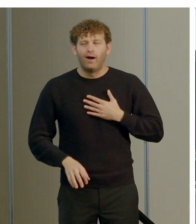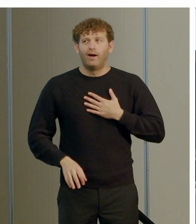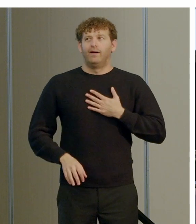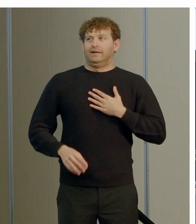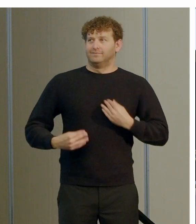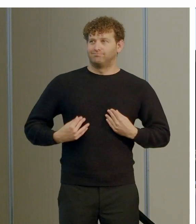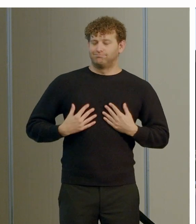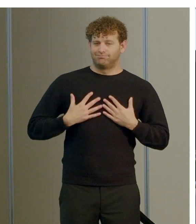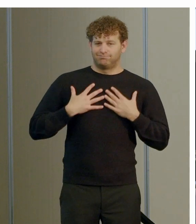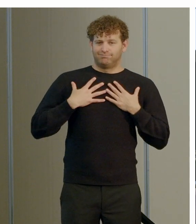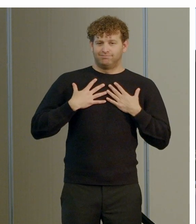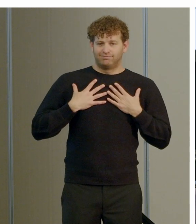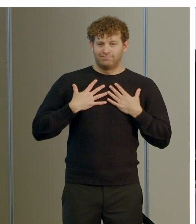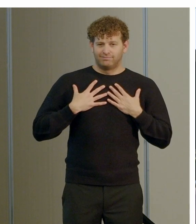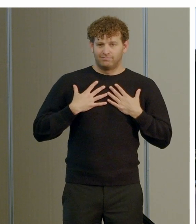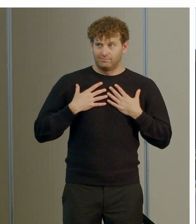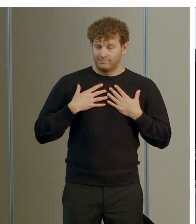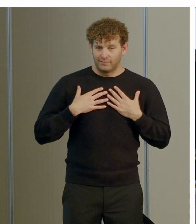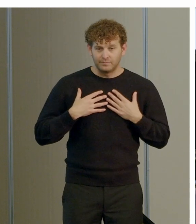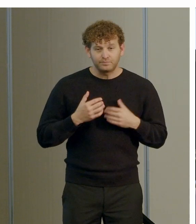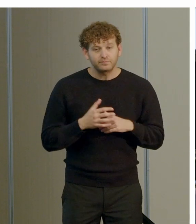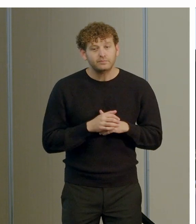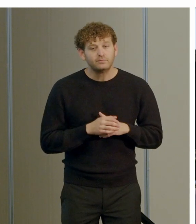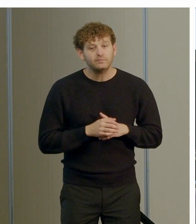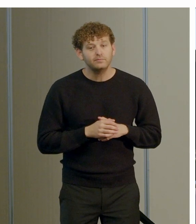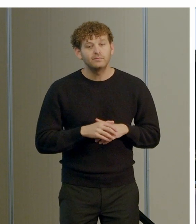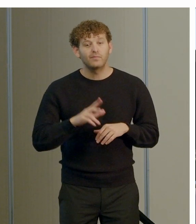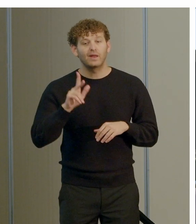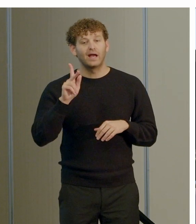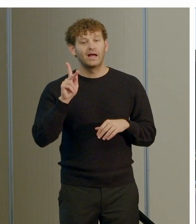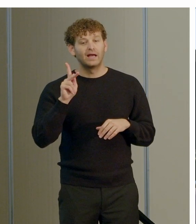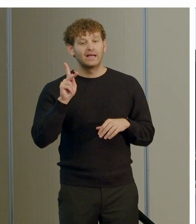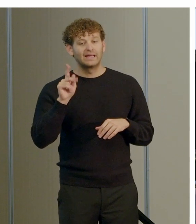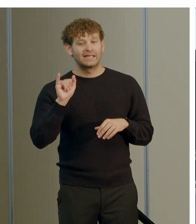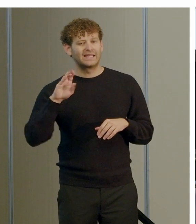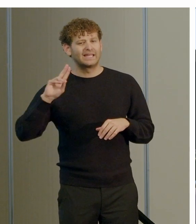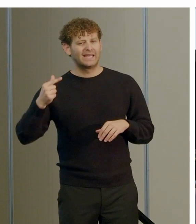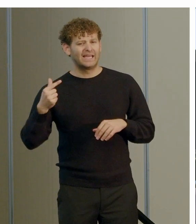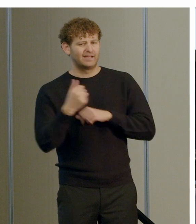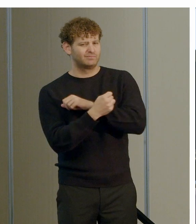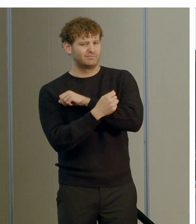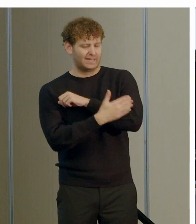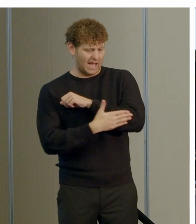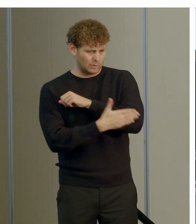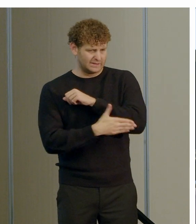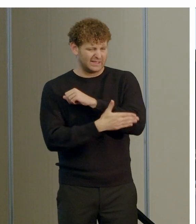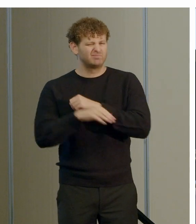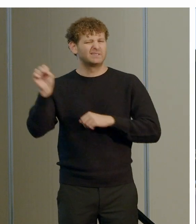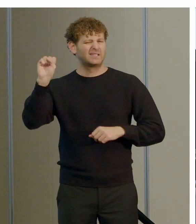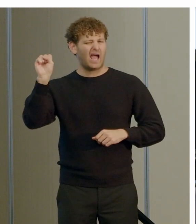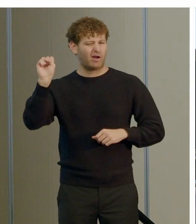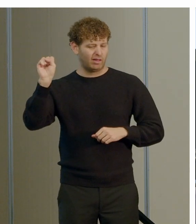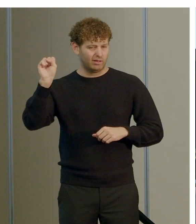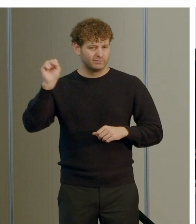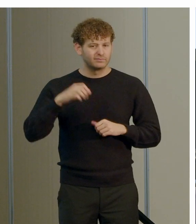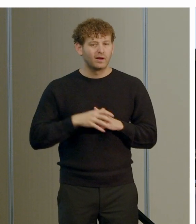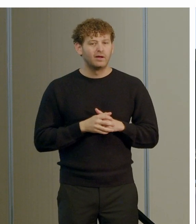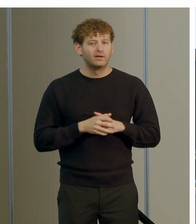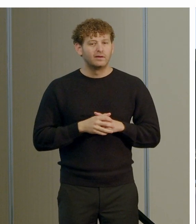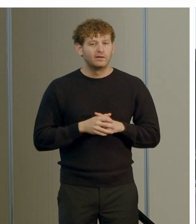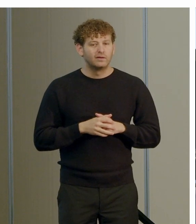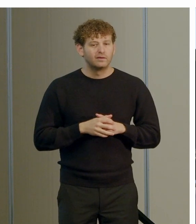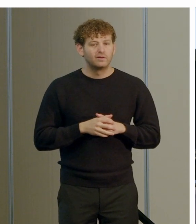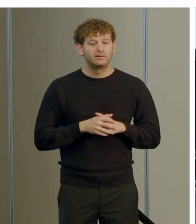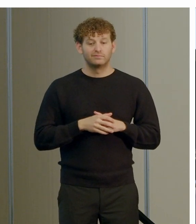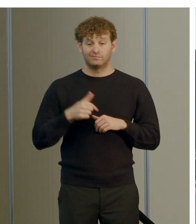was CEO at King County, which is the Seattle area, I hired a blind chief information security officer, and he